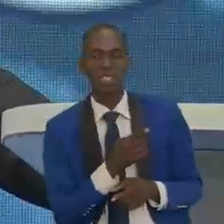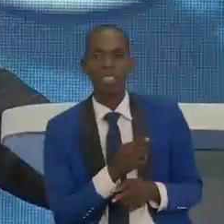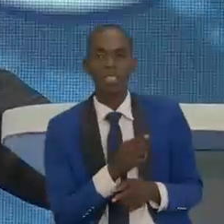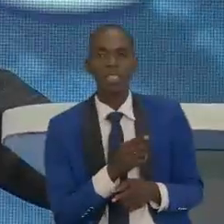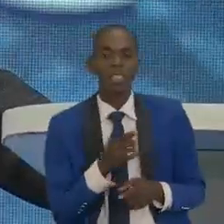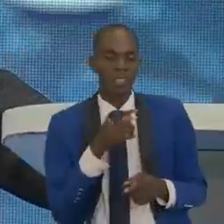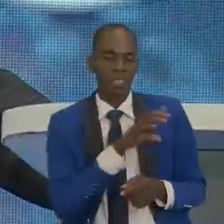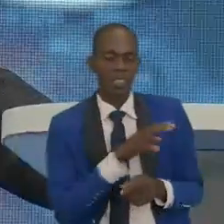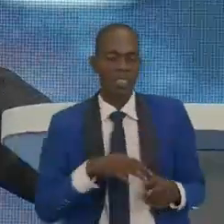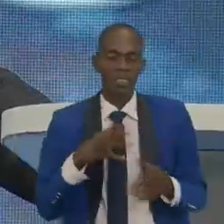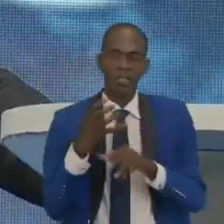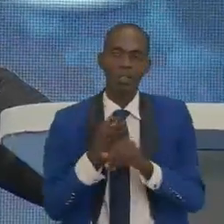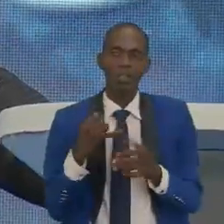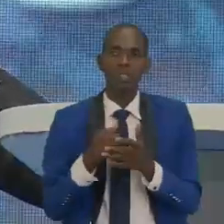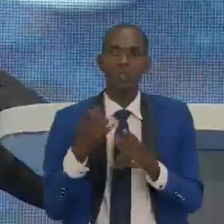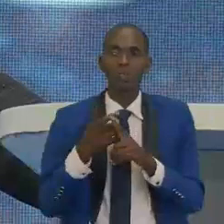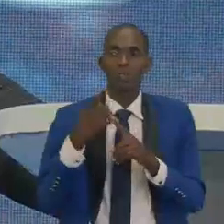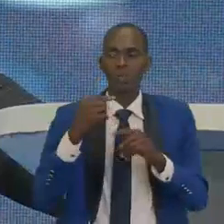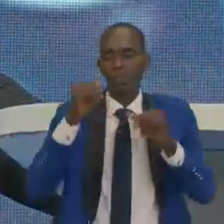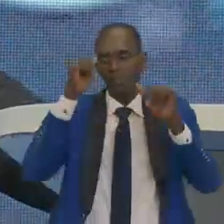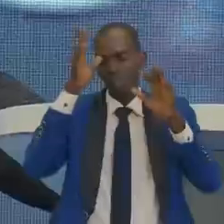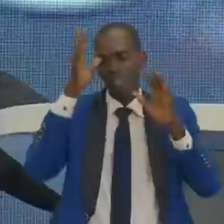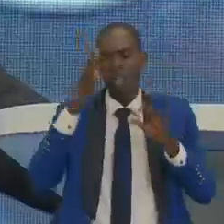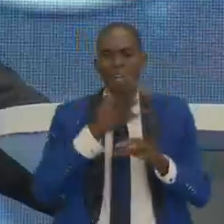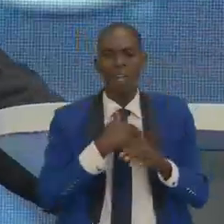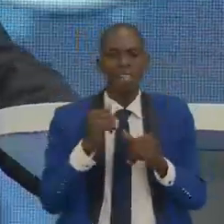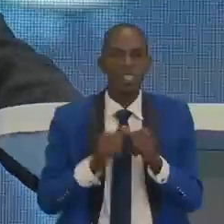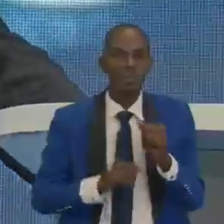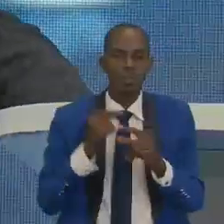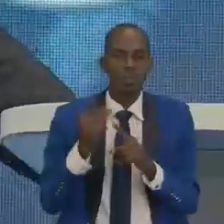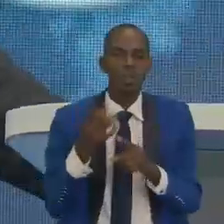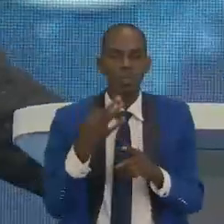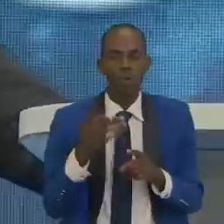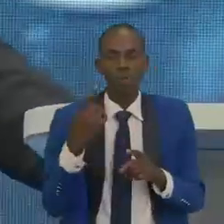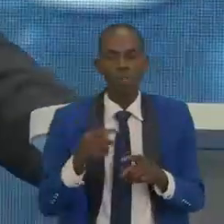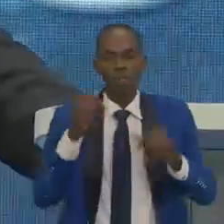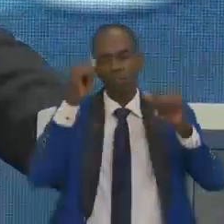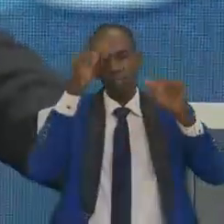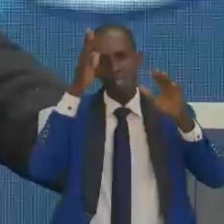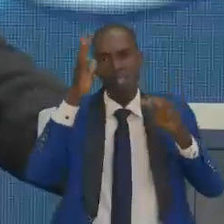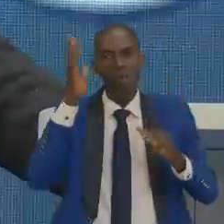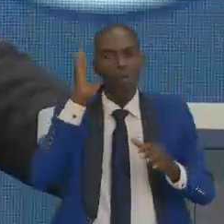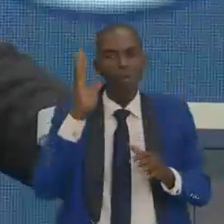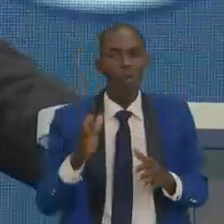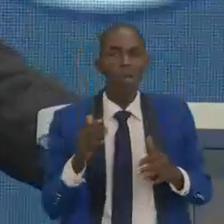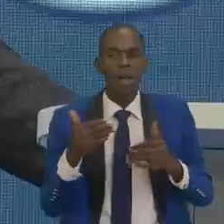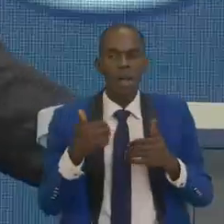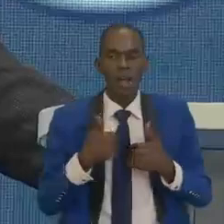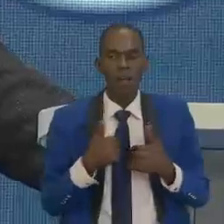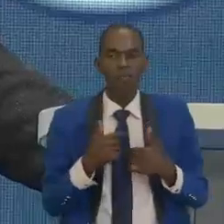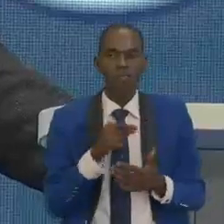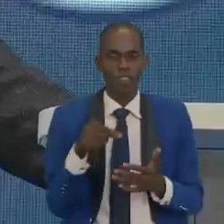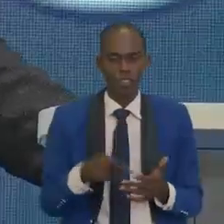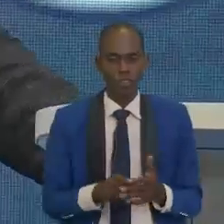Father, and every word from the Father will have the performance of